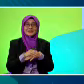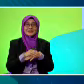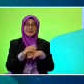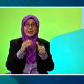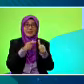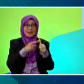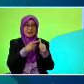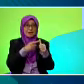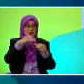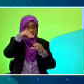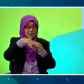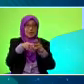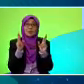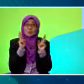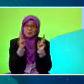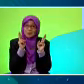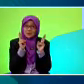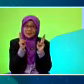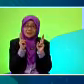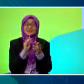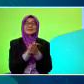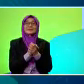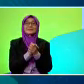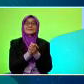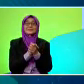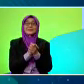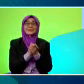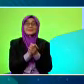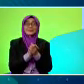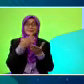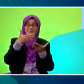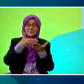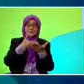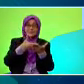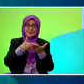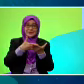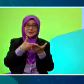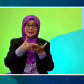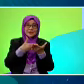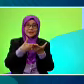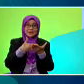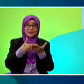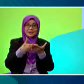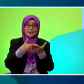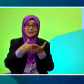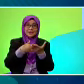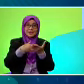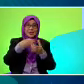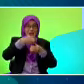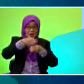is placed in the fridge. Okay. Then I boiled the next one, B, and pour it into a thermal